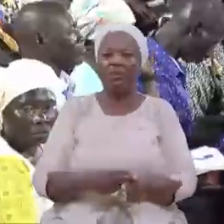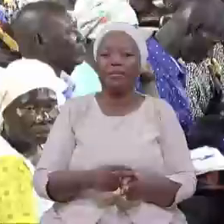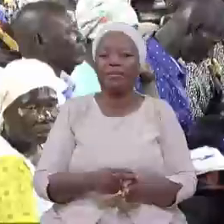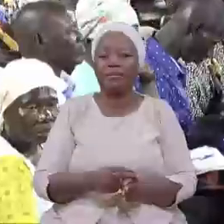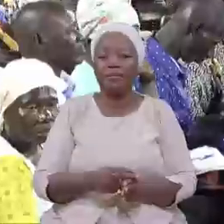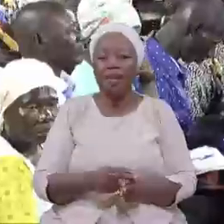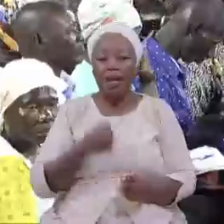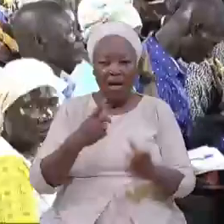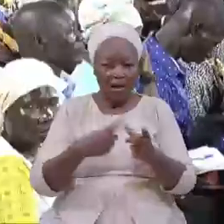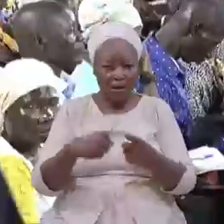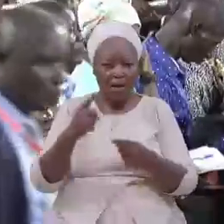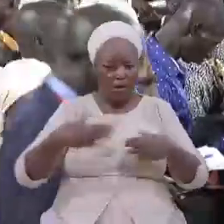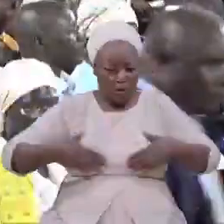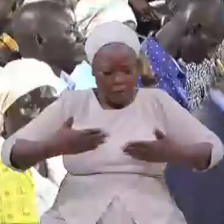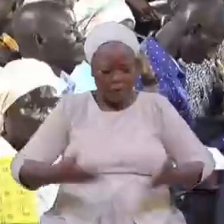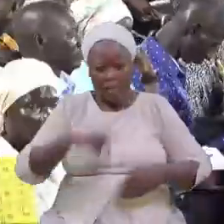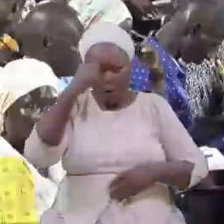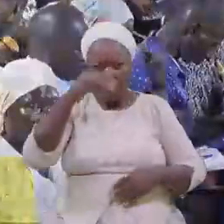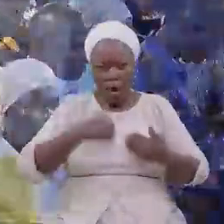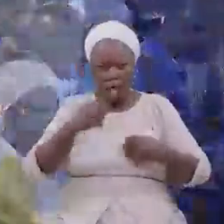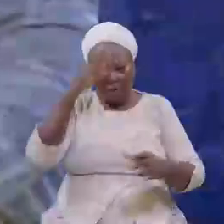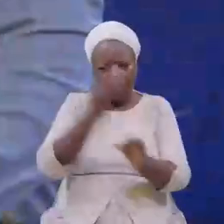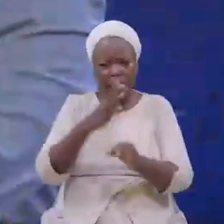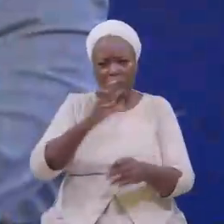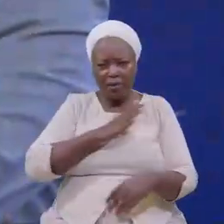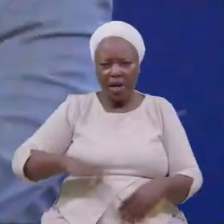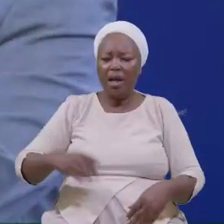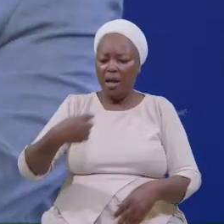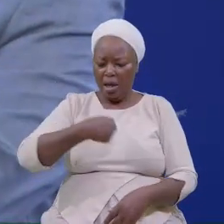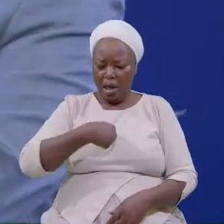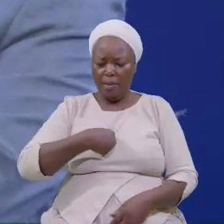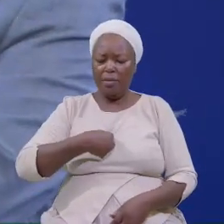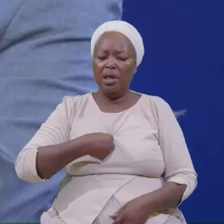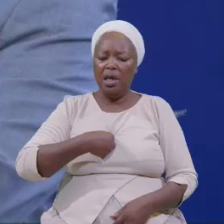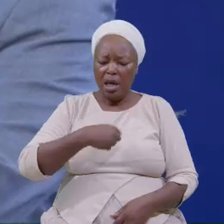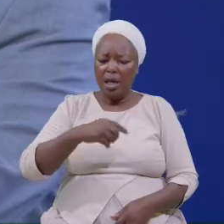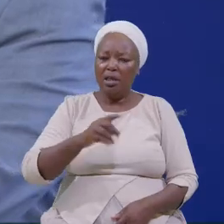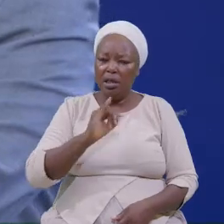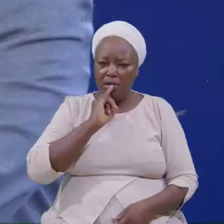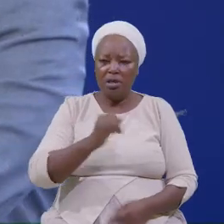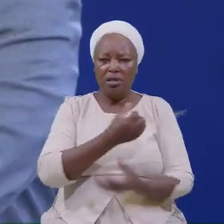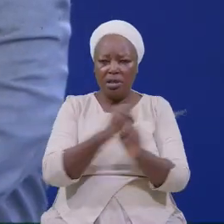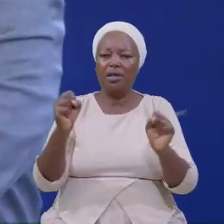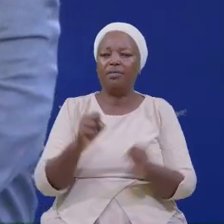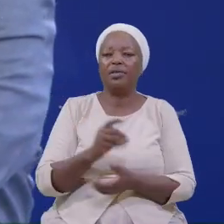And then you confess, because you have the faith of Christ, I am saved.